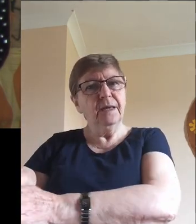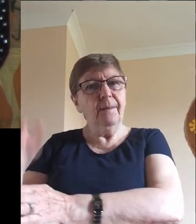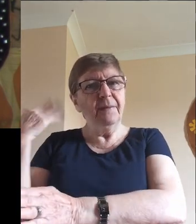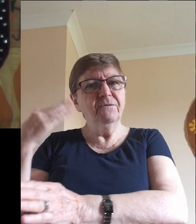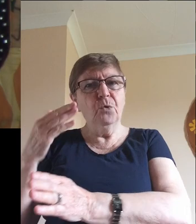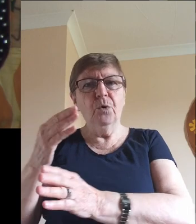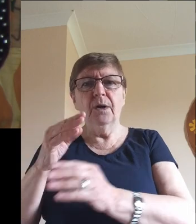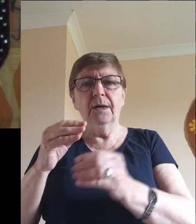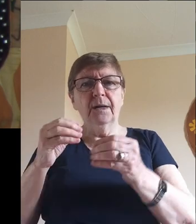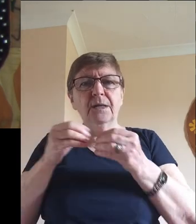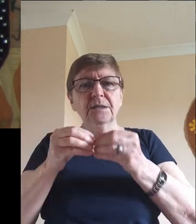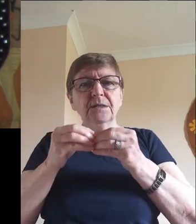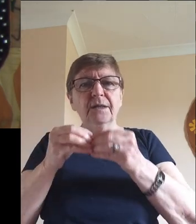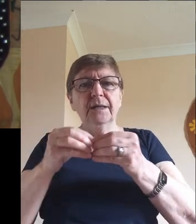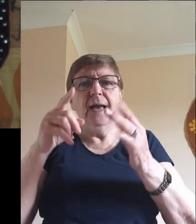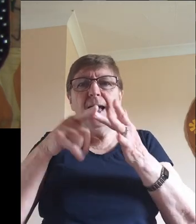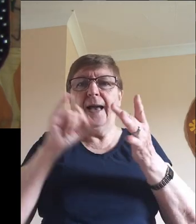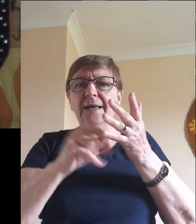in Isaiah,